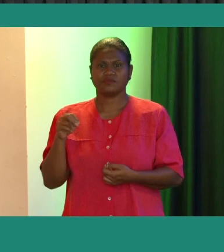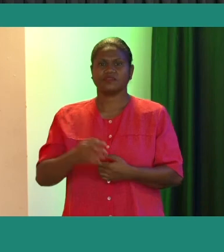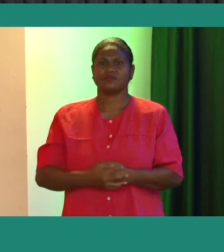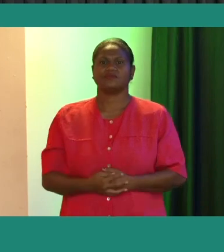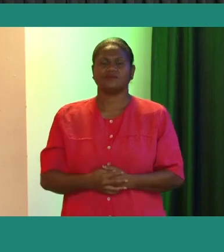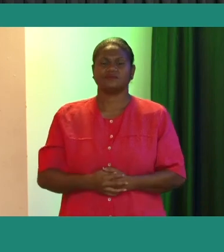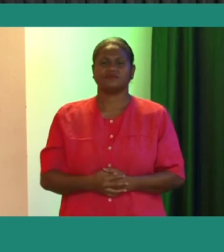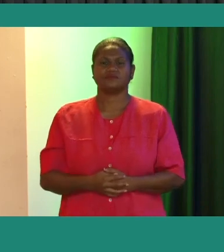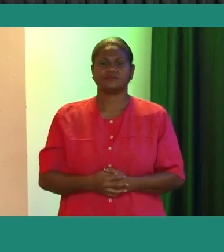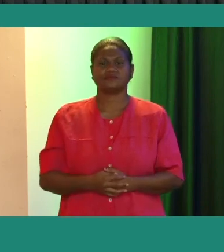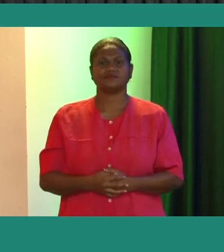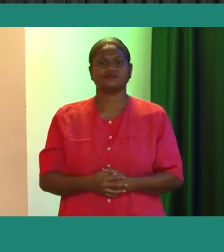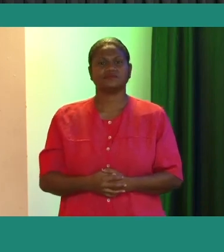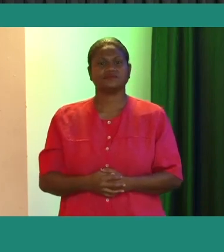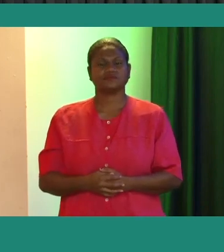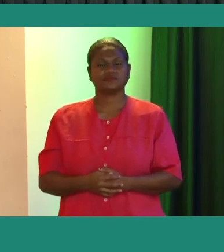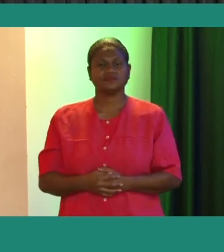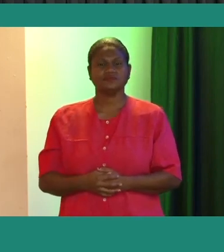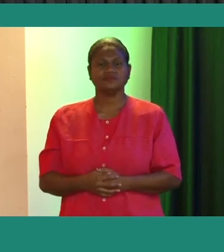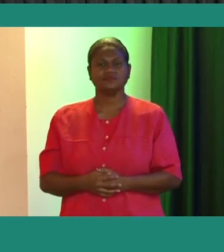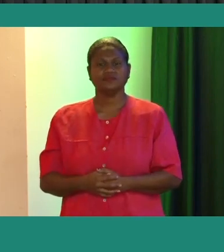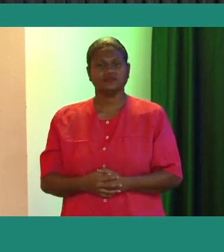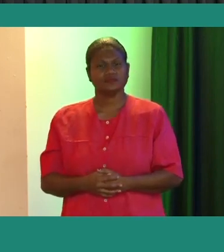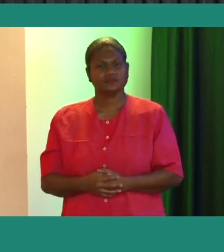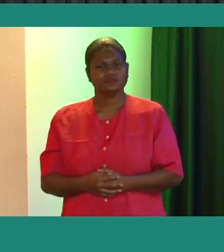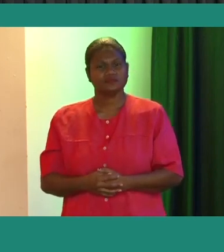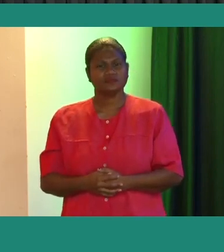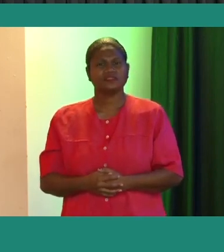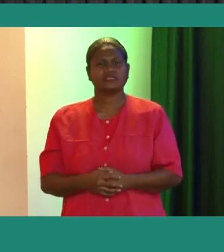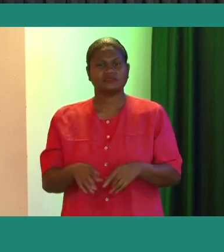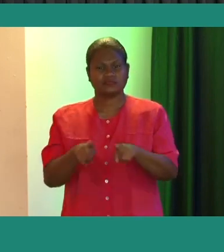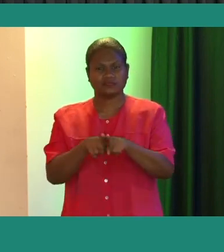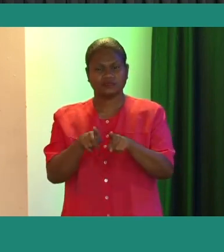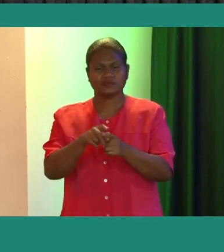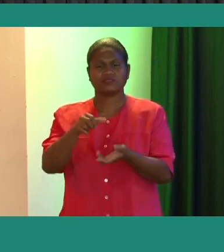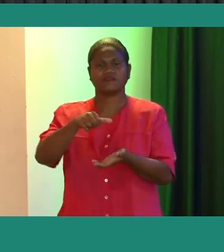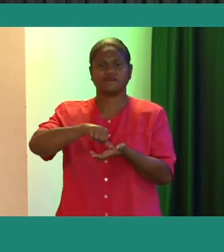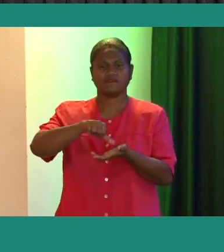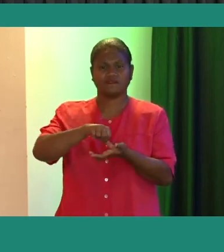is, and likewise in terms of funding support as well.